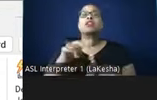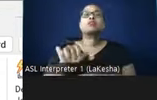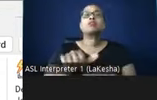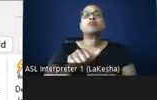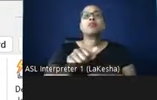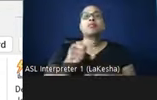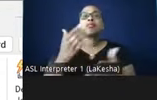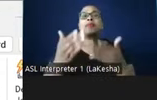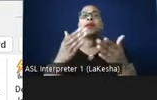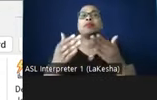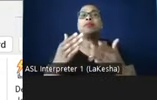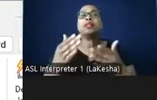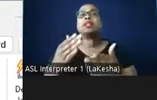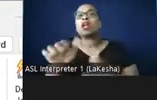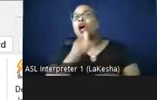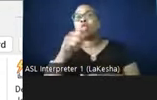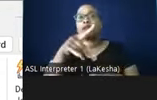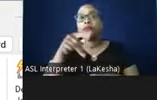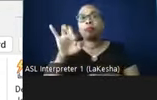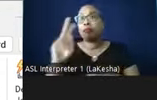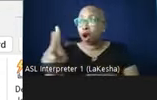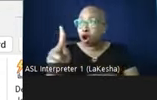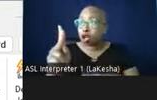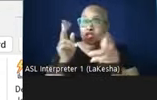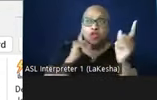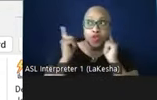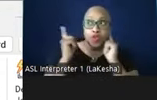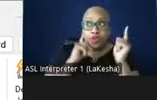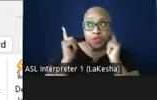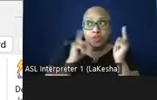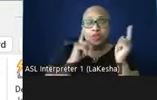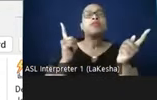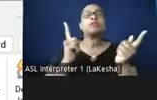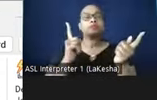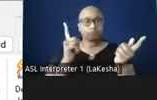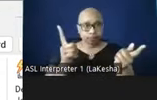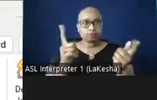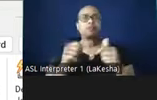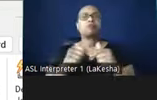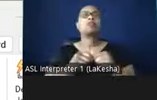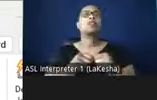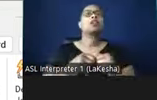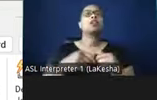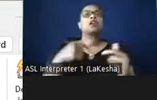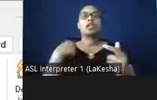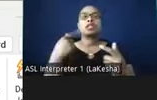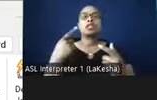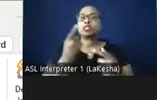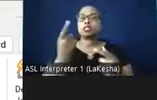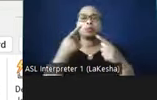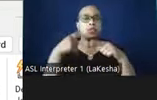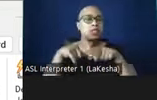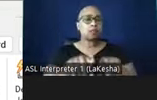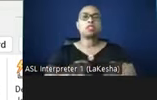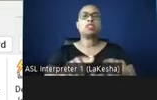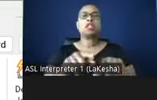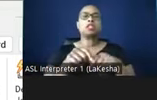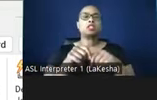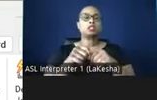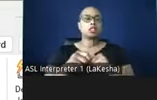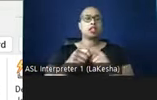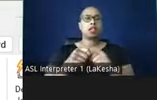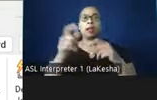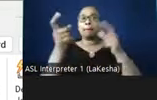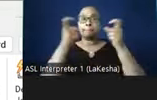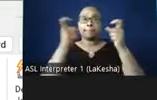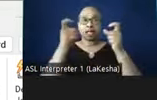know, this is happening. And so something that was going on simultaneously with Park Service Facility Management at a leadership level was we